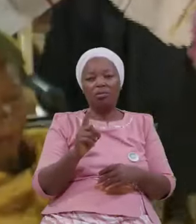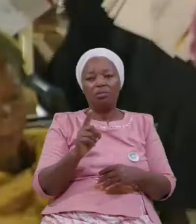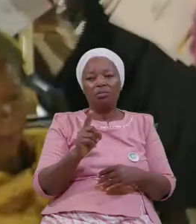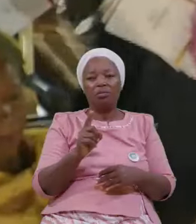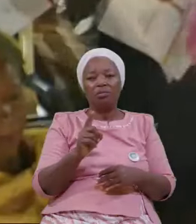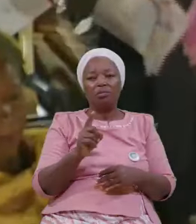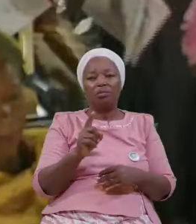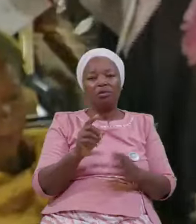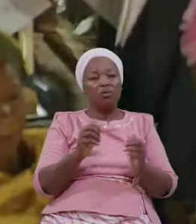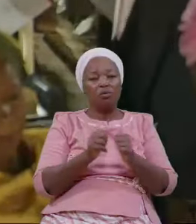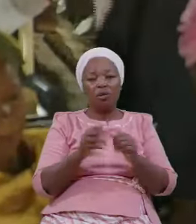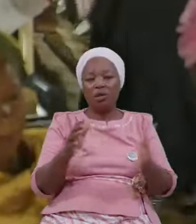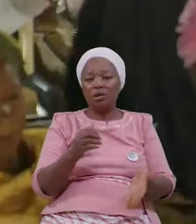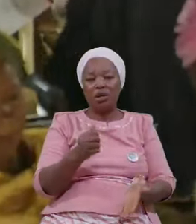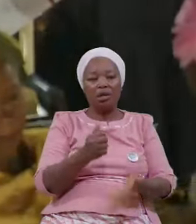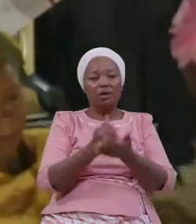unattended to.